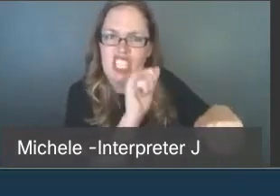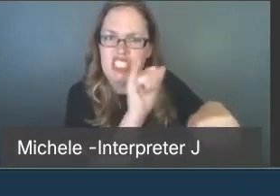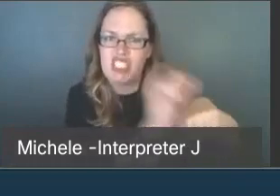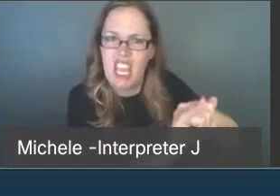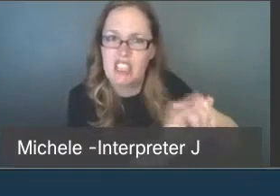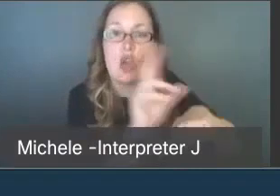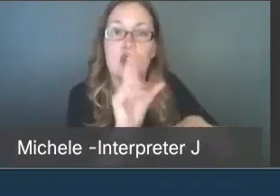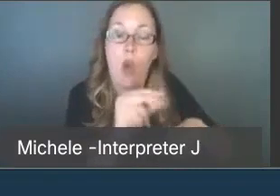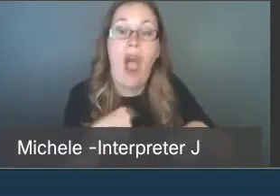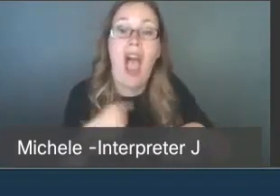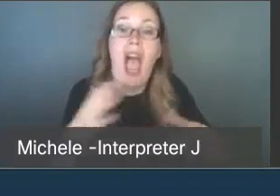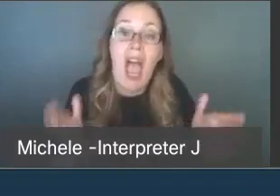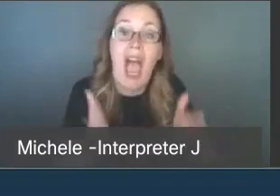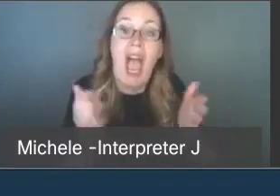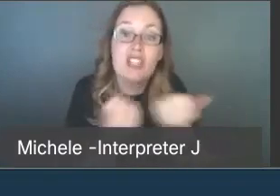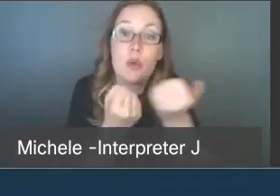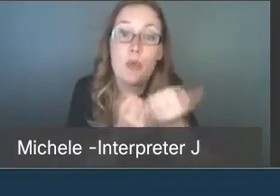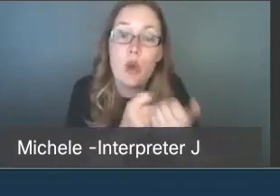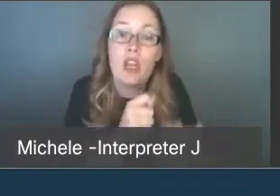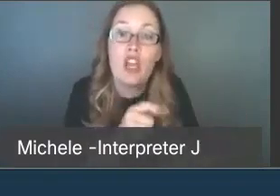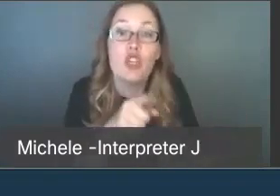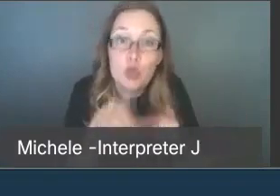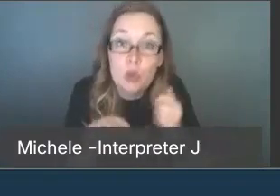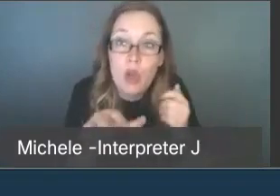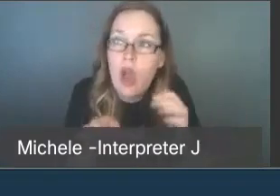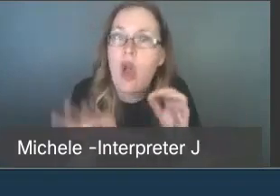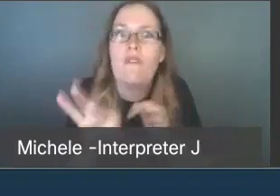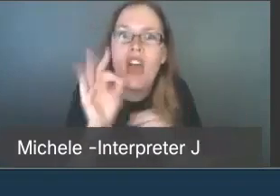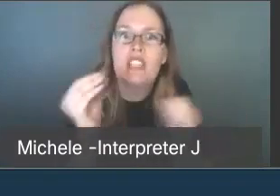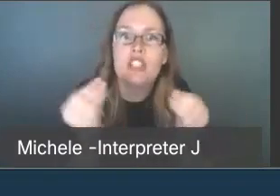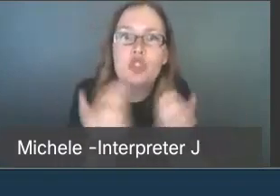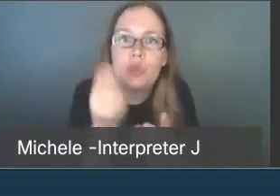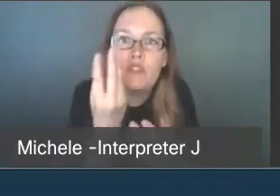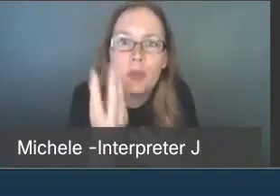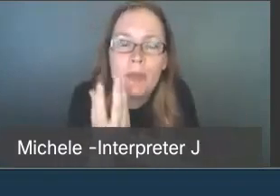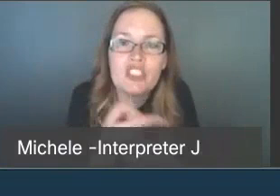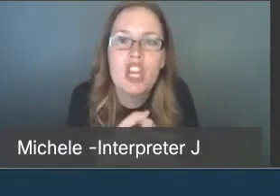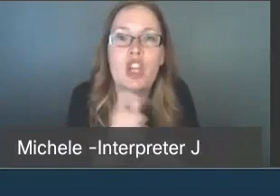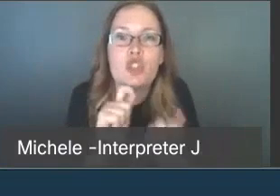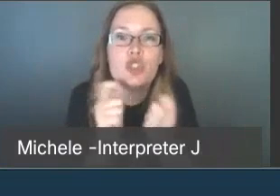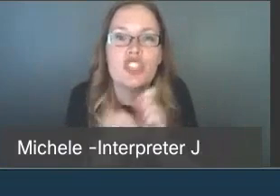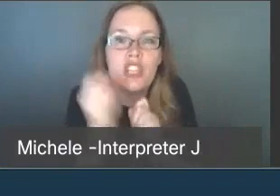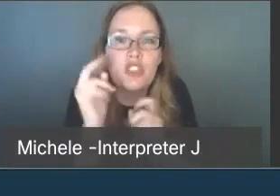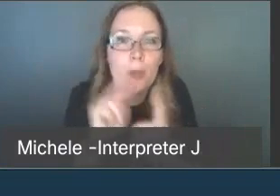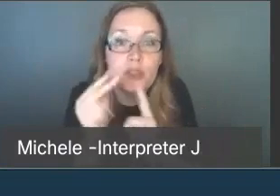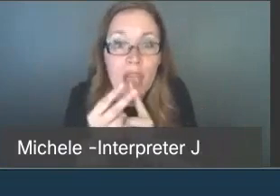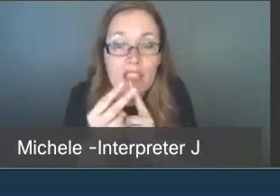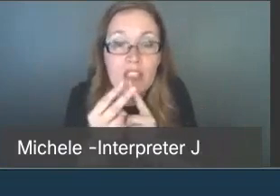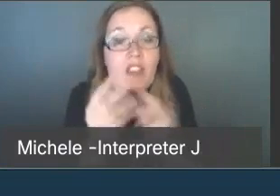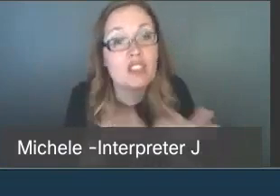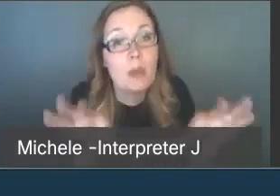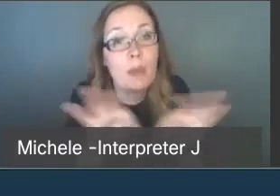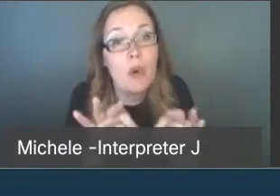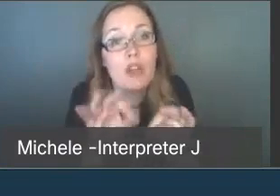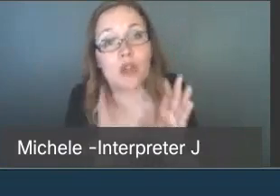advocate for changing it. If you find further information down the road that would change your view of the individual, I think it's incredibly important to come back